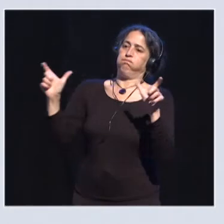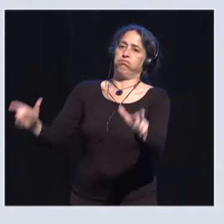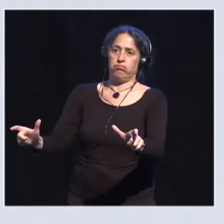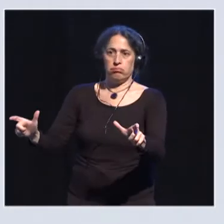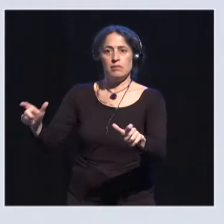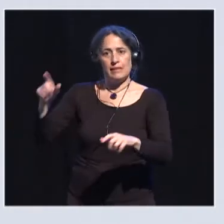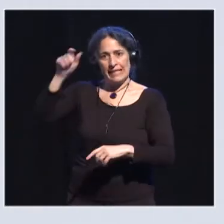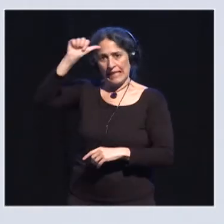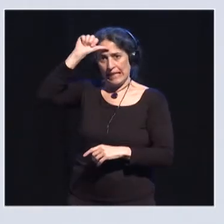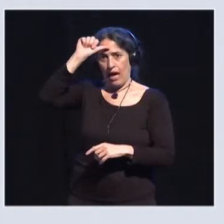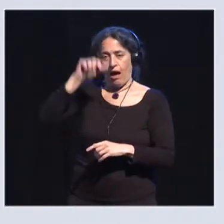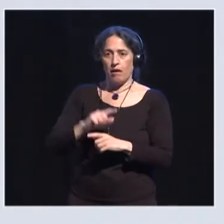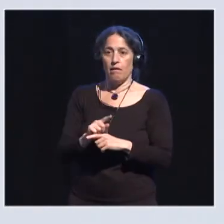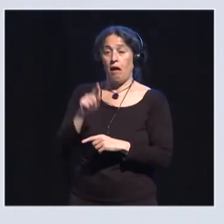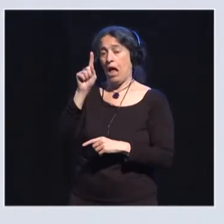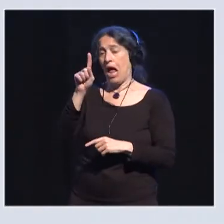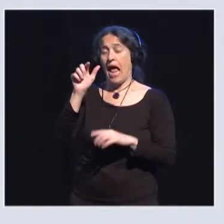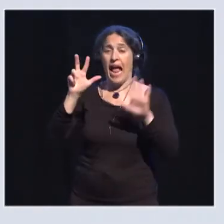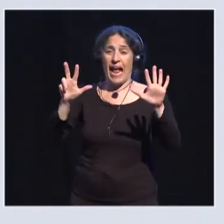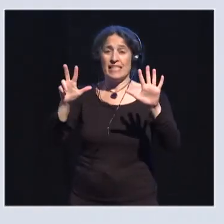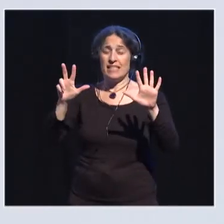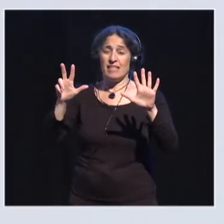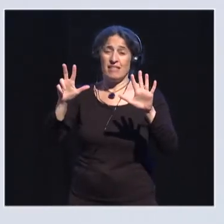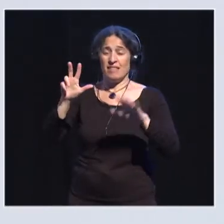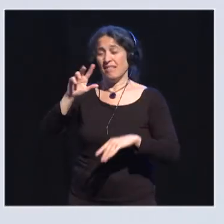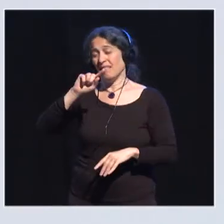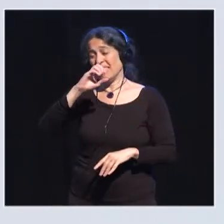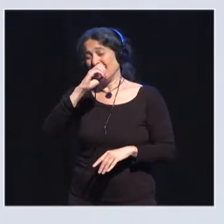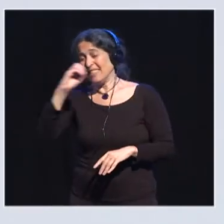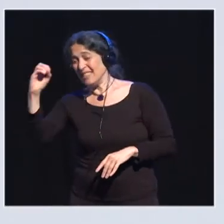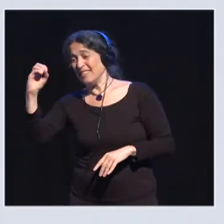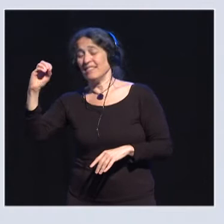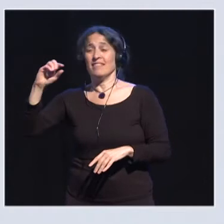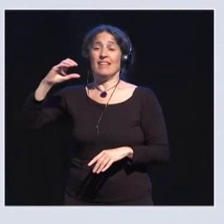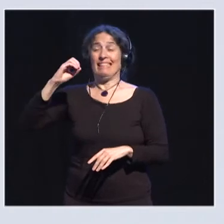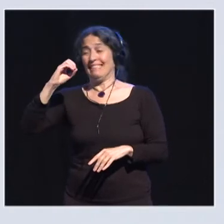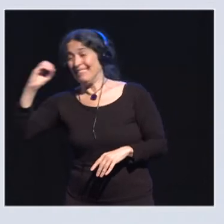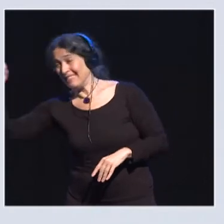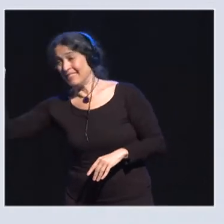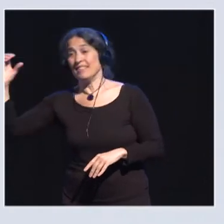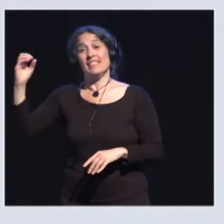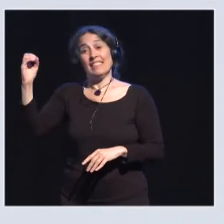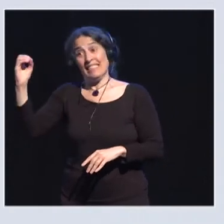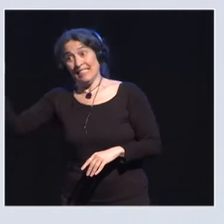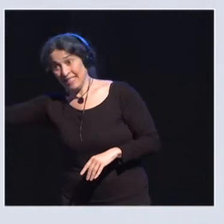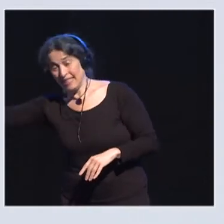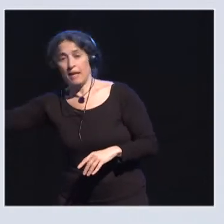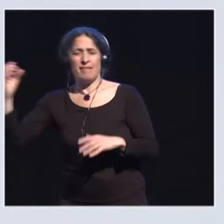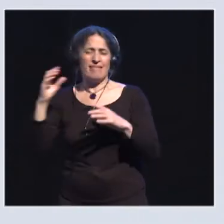$8 billion a year. I don't think it's possible to invest into